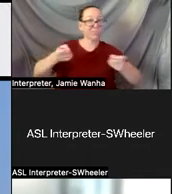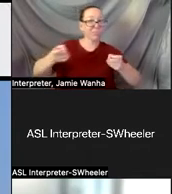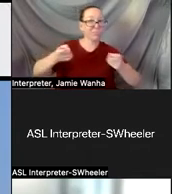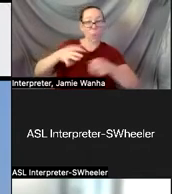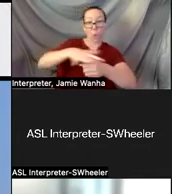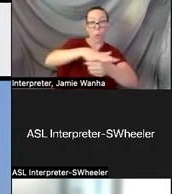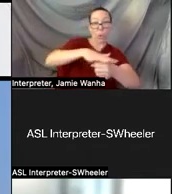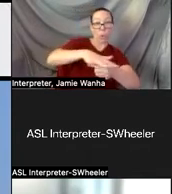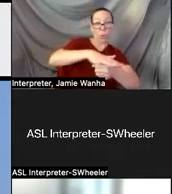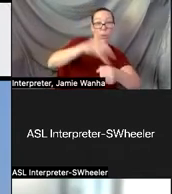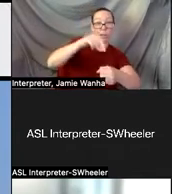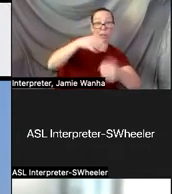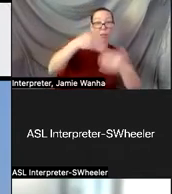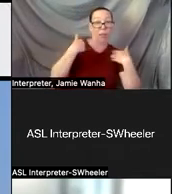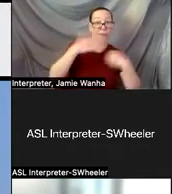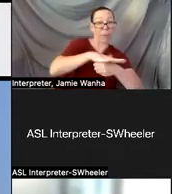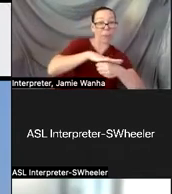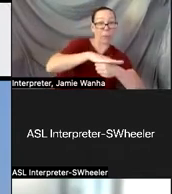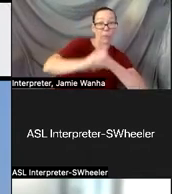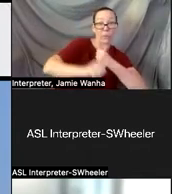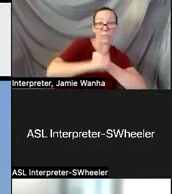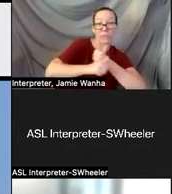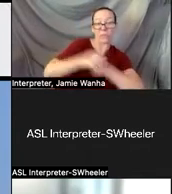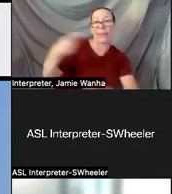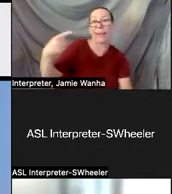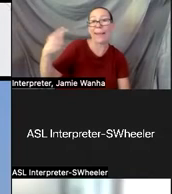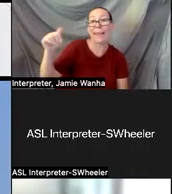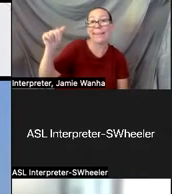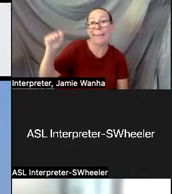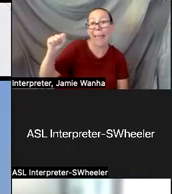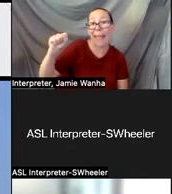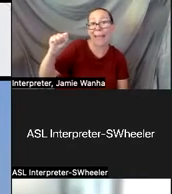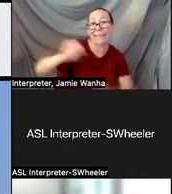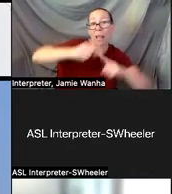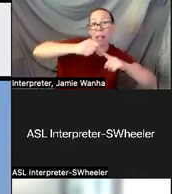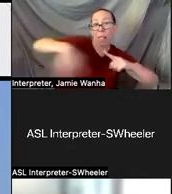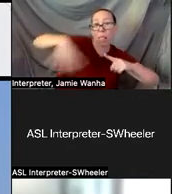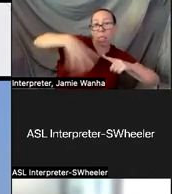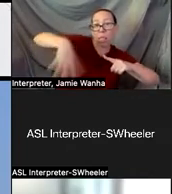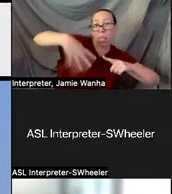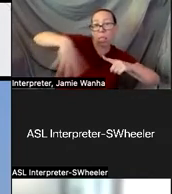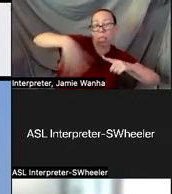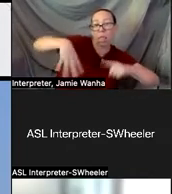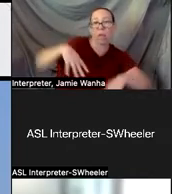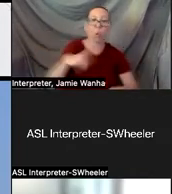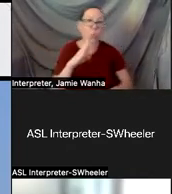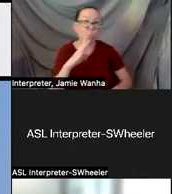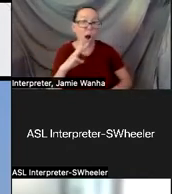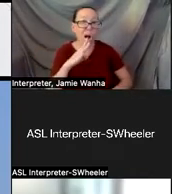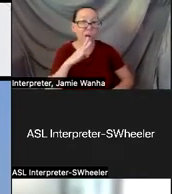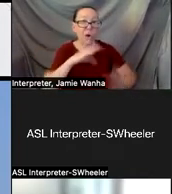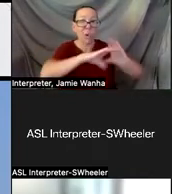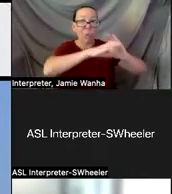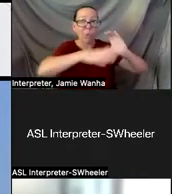these are the local hazards. These might be gas main leaks. This might be, as Jorge mentioned, water or